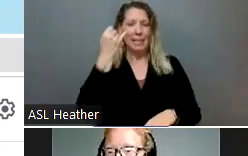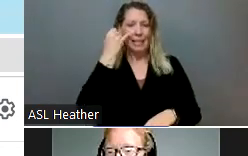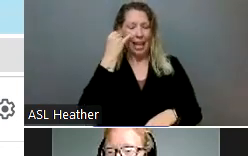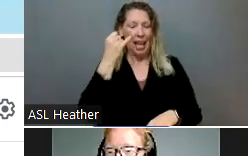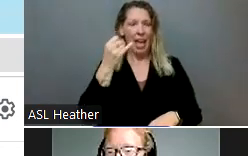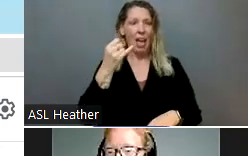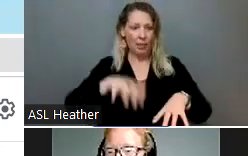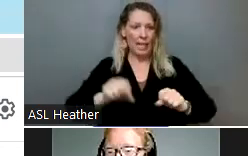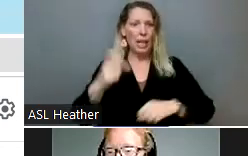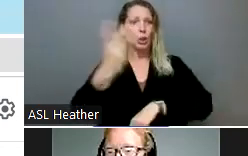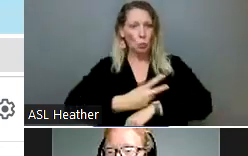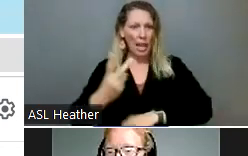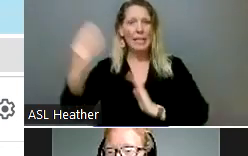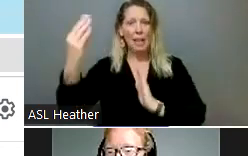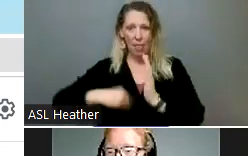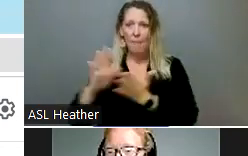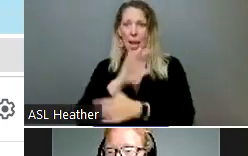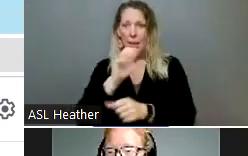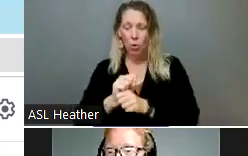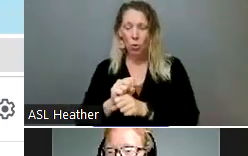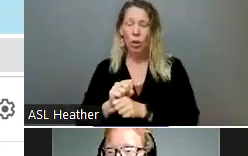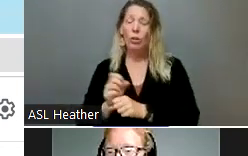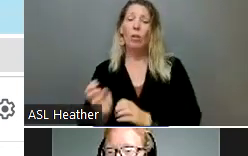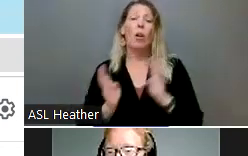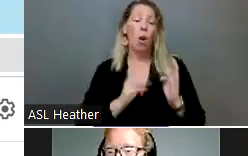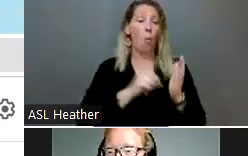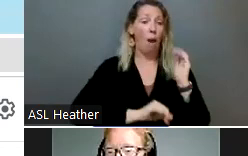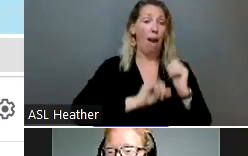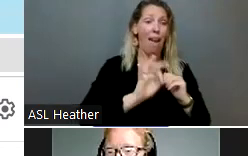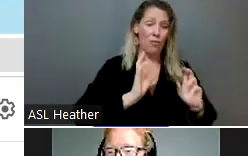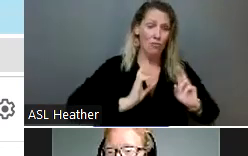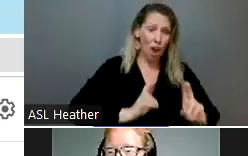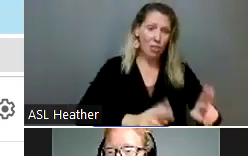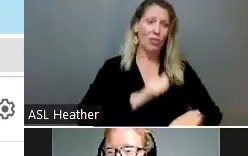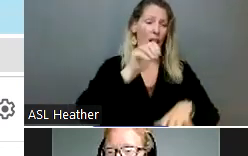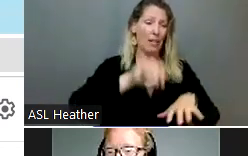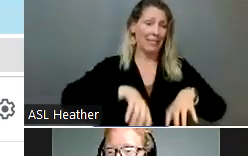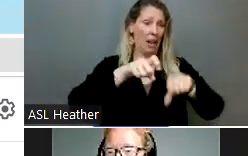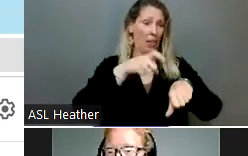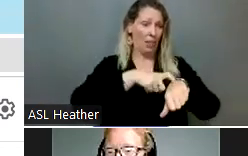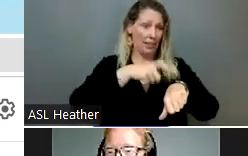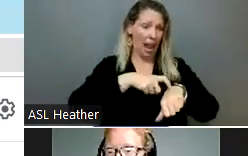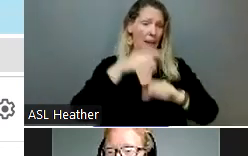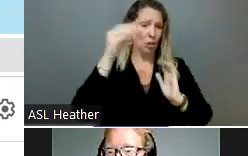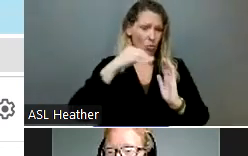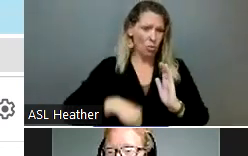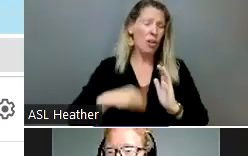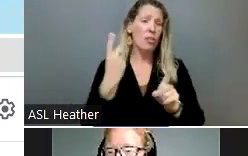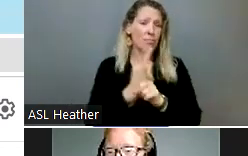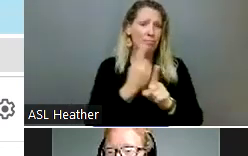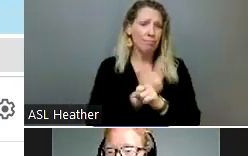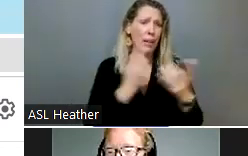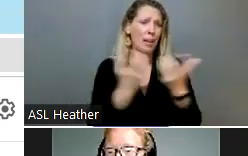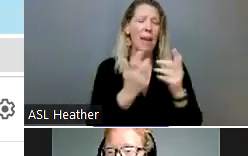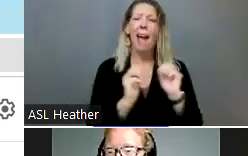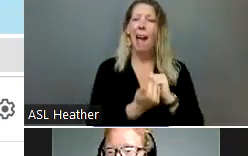out paperwork, what's going to happen if we rush it and maybe we don't take the time that you really need to give you the accommodation. How is that